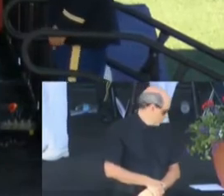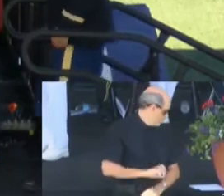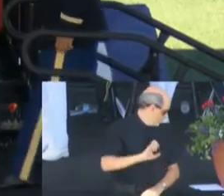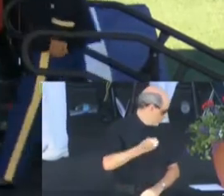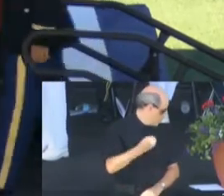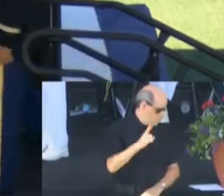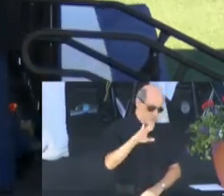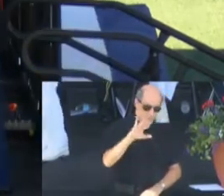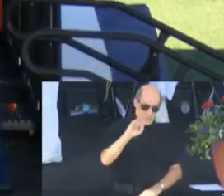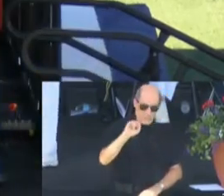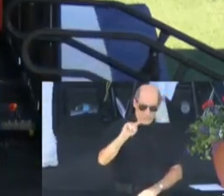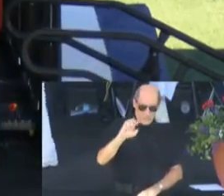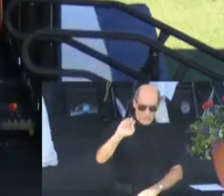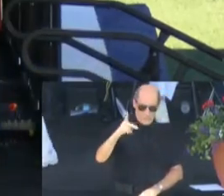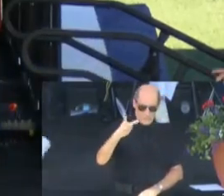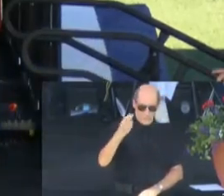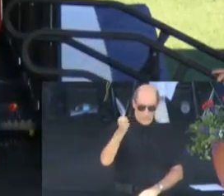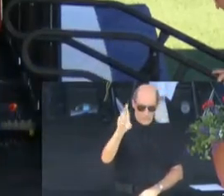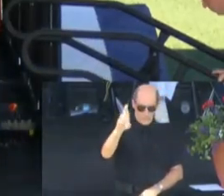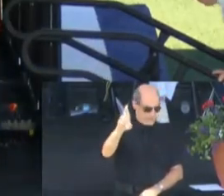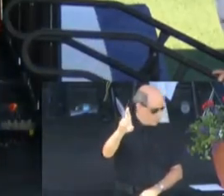Christopher Brian Lowry.